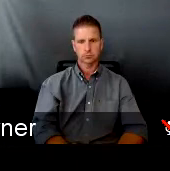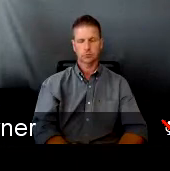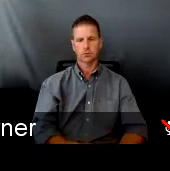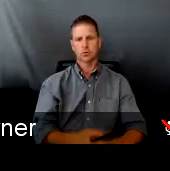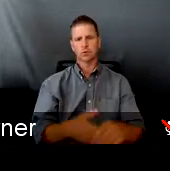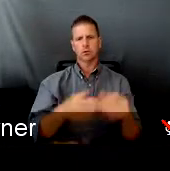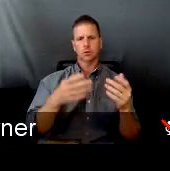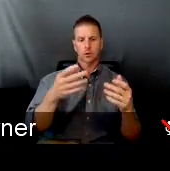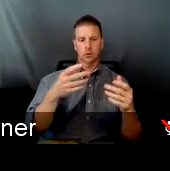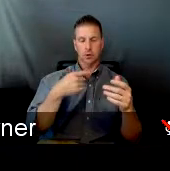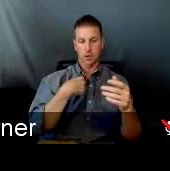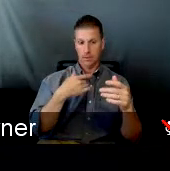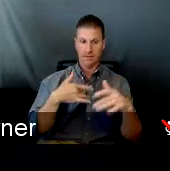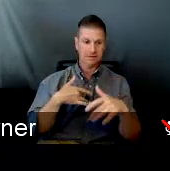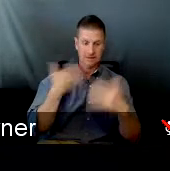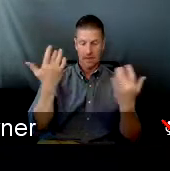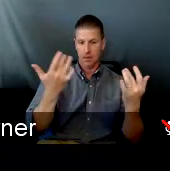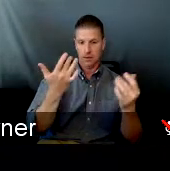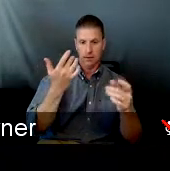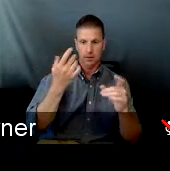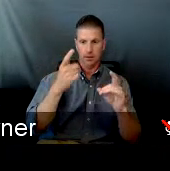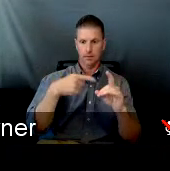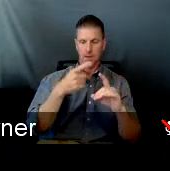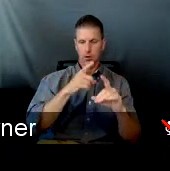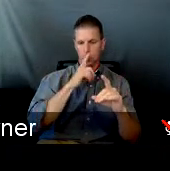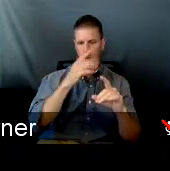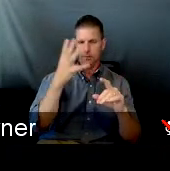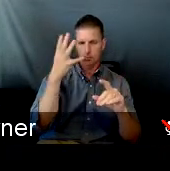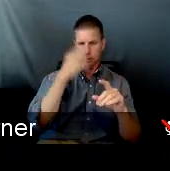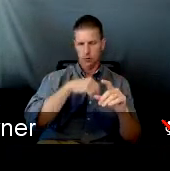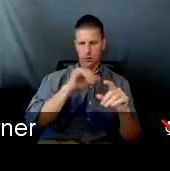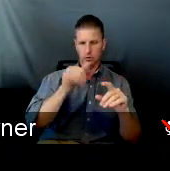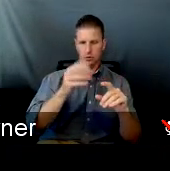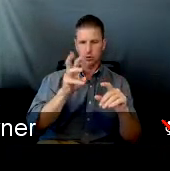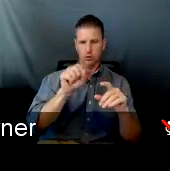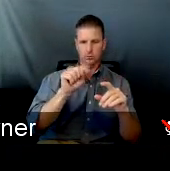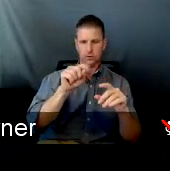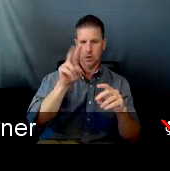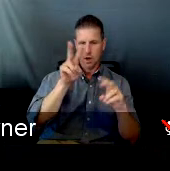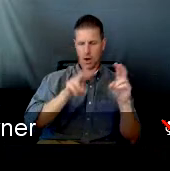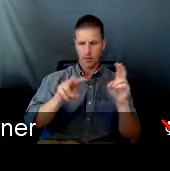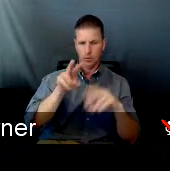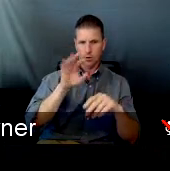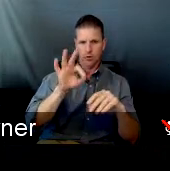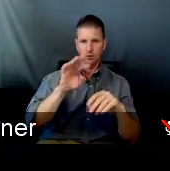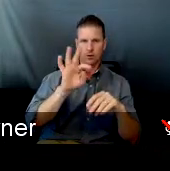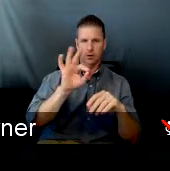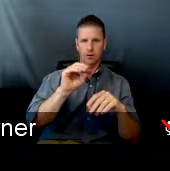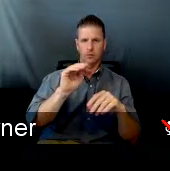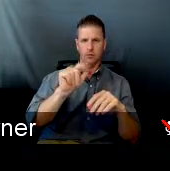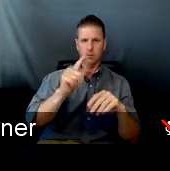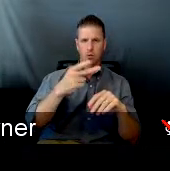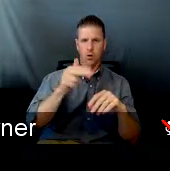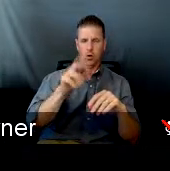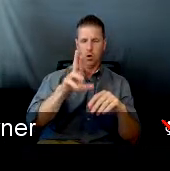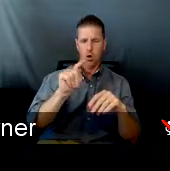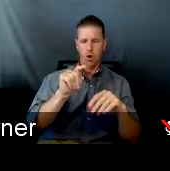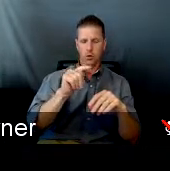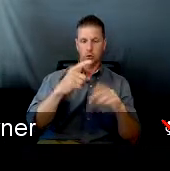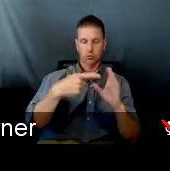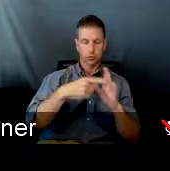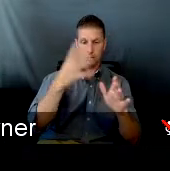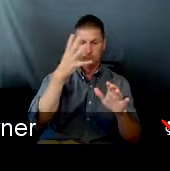So I'm super excited about the really beautiful JWST observations of Fomalhaut. Emily showed you a